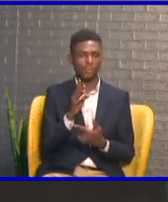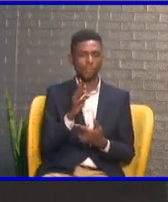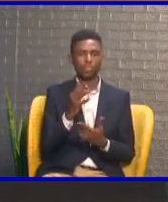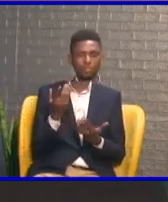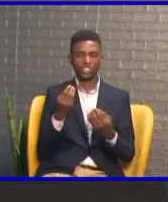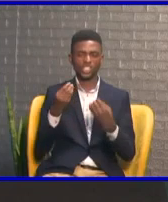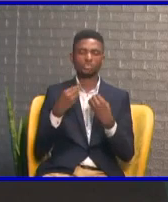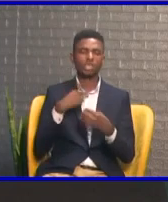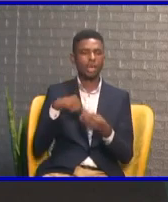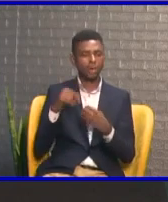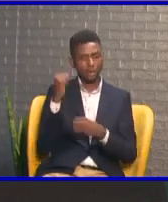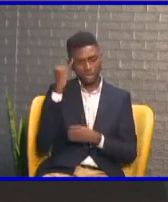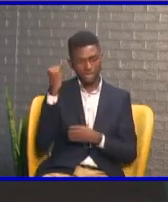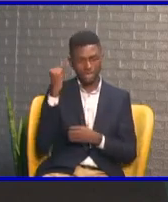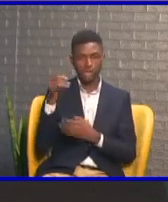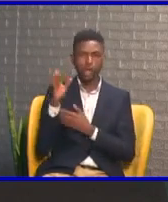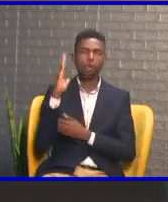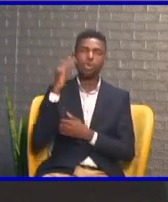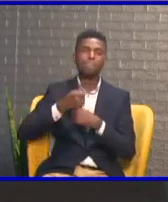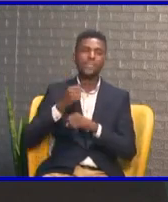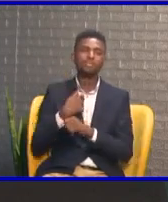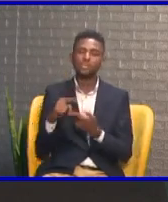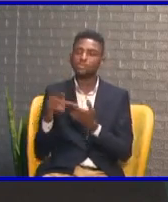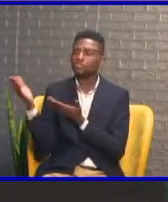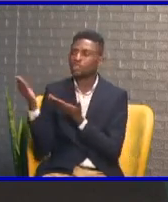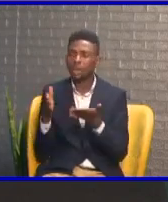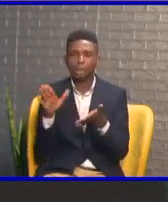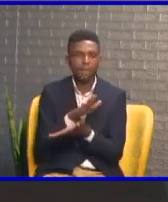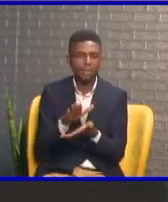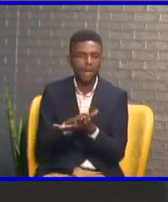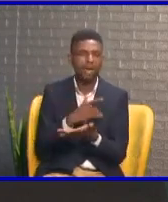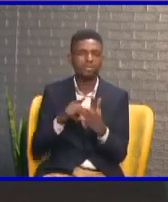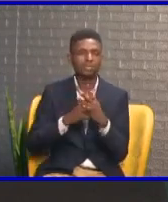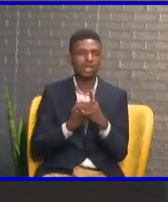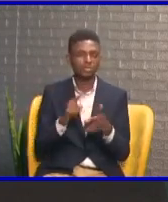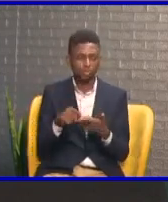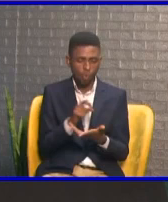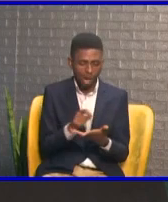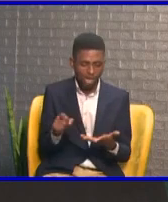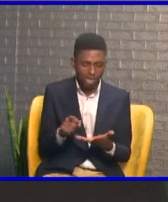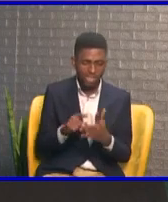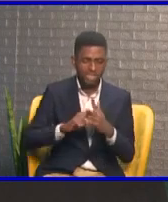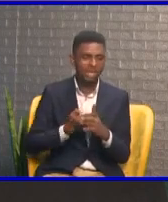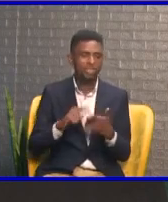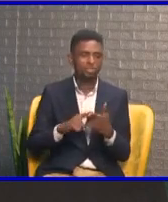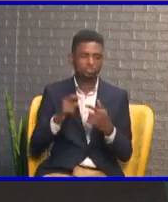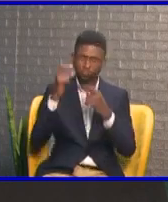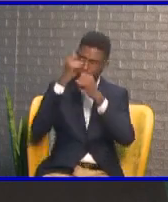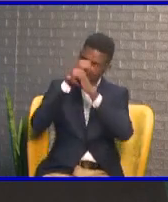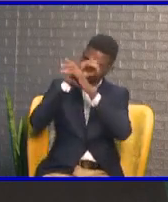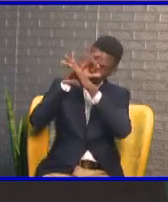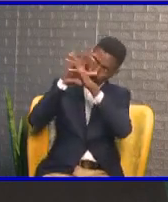bring paper and start to write down, start to visualize what I want to